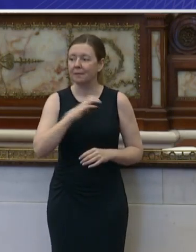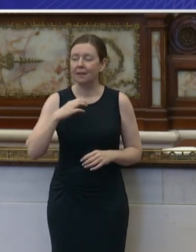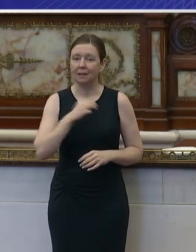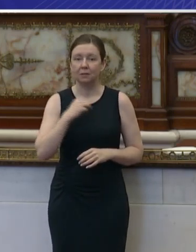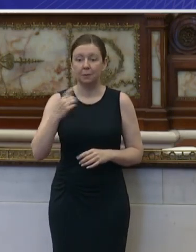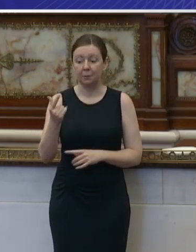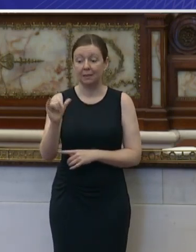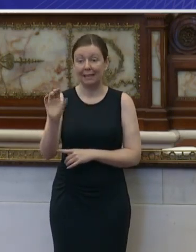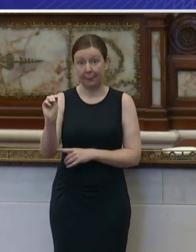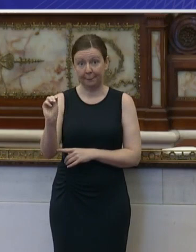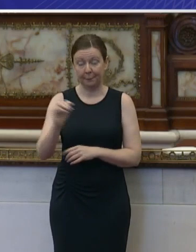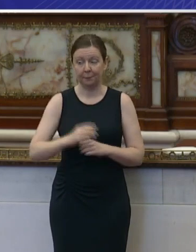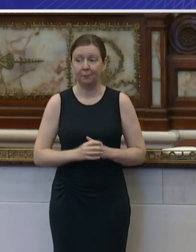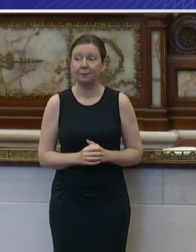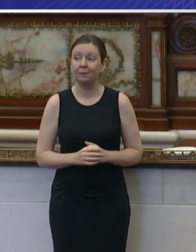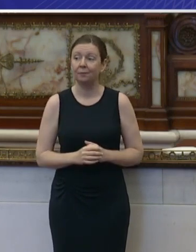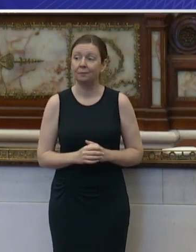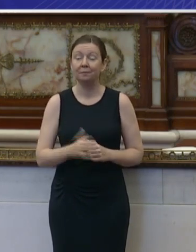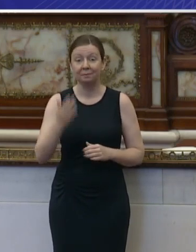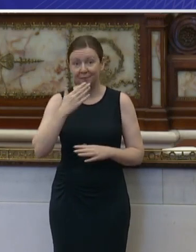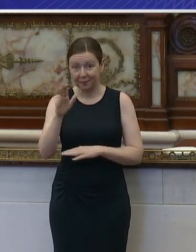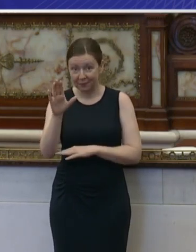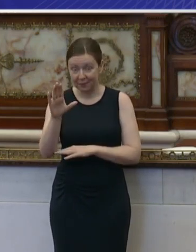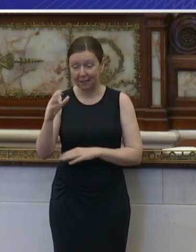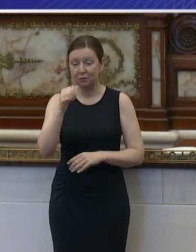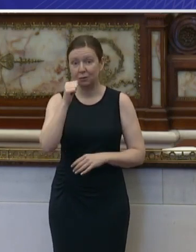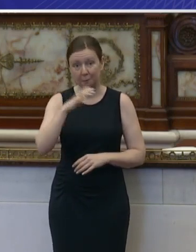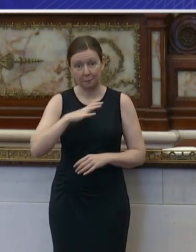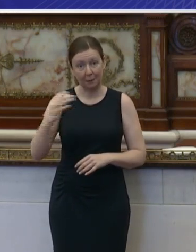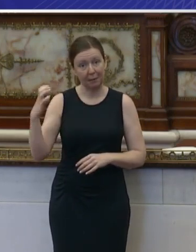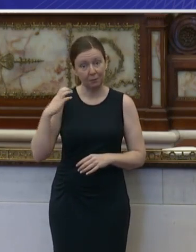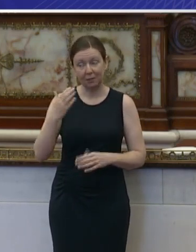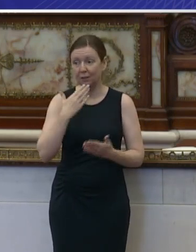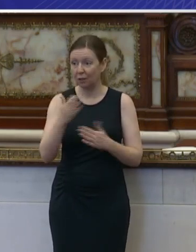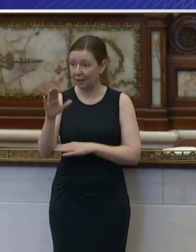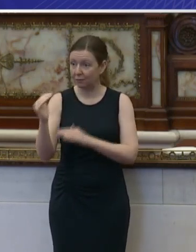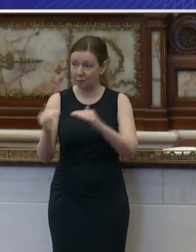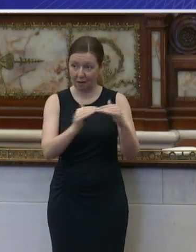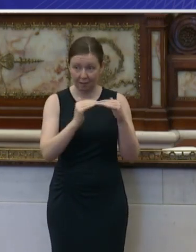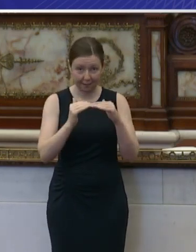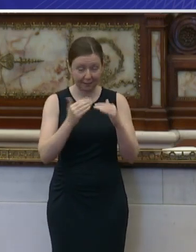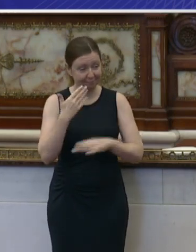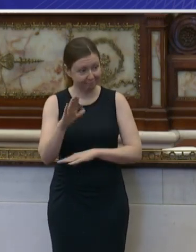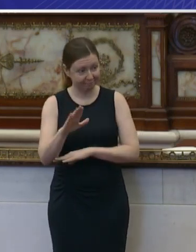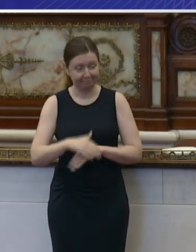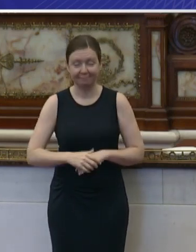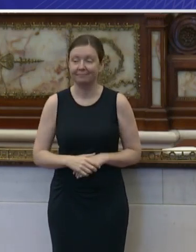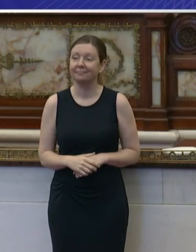Councilmember Gim. Good afternoon, Madam Chair. Good afternoon, colleagues. Good afternoon.